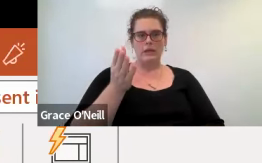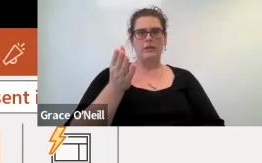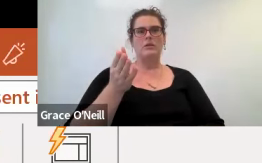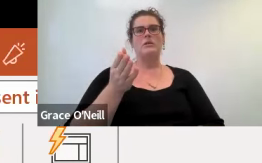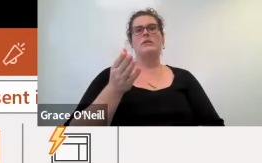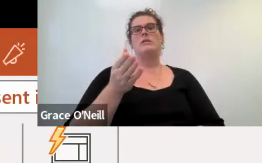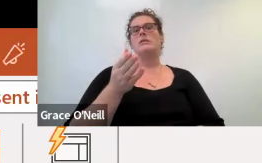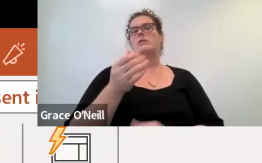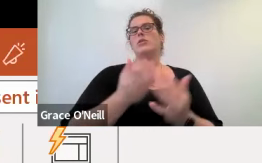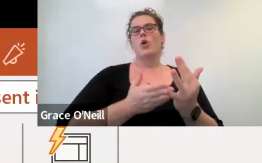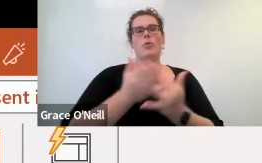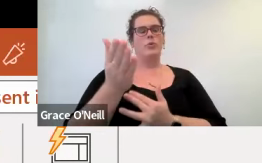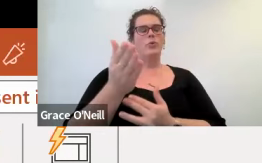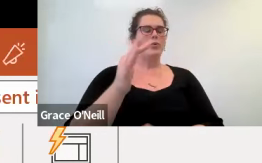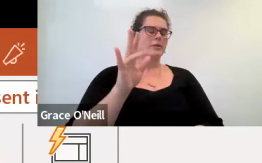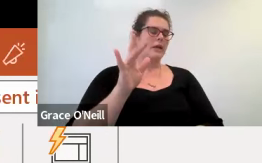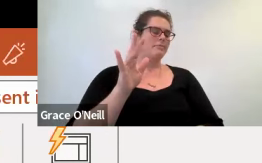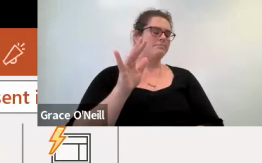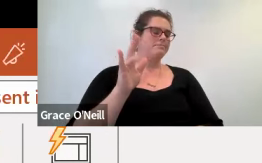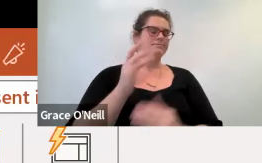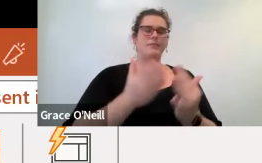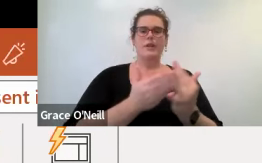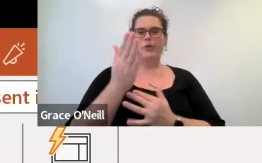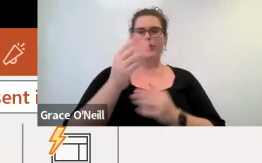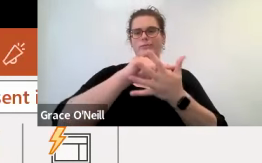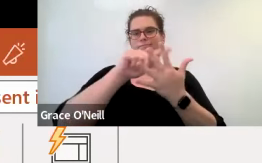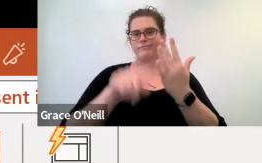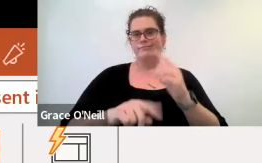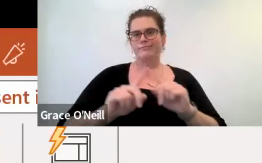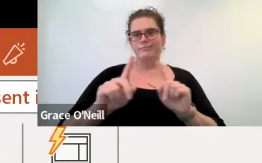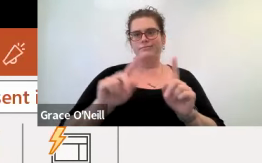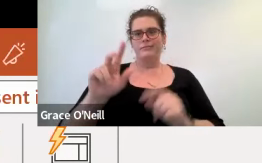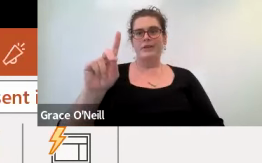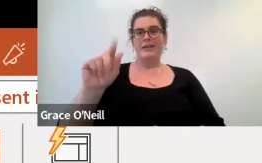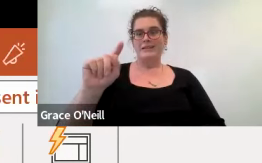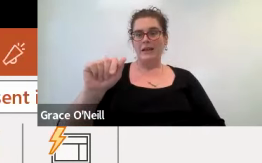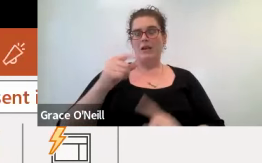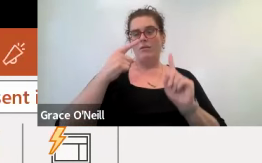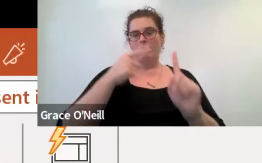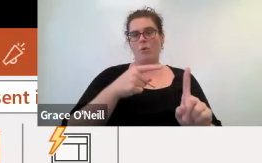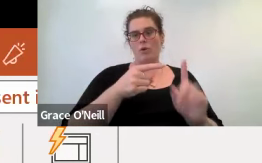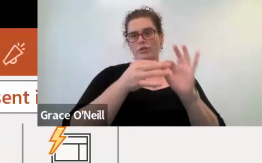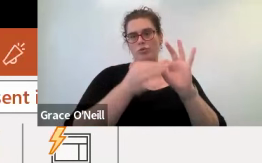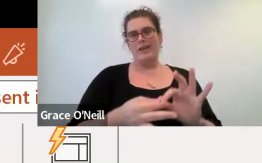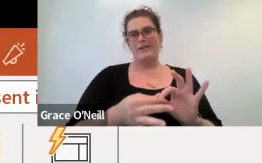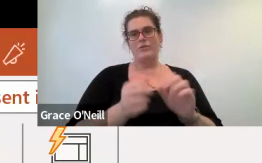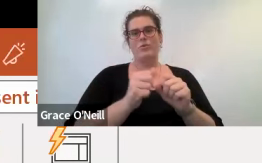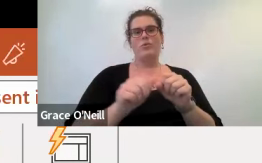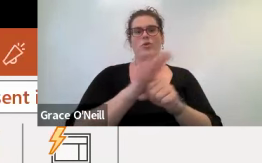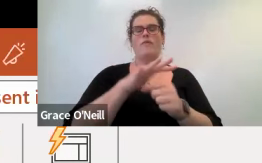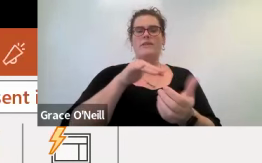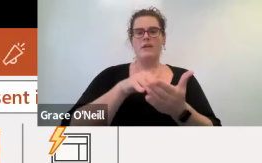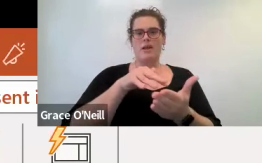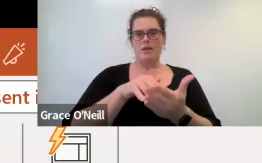go through the data related to our COVID study. As the